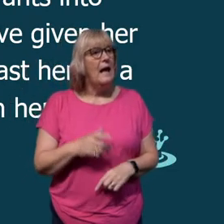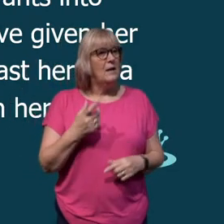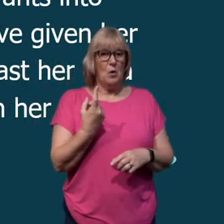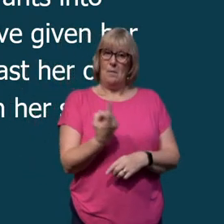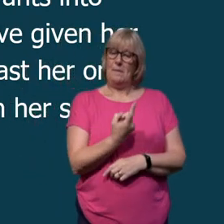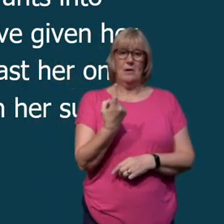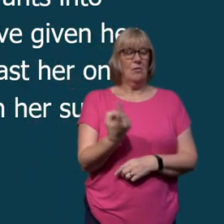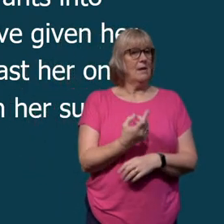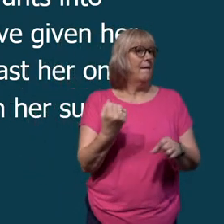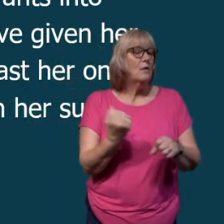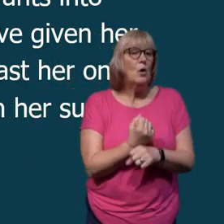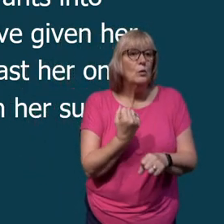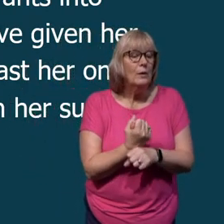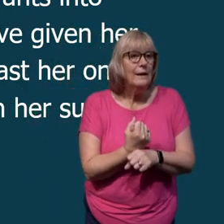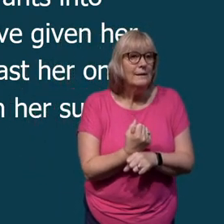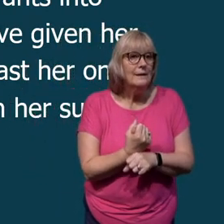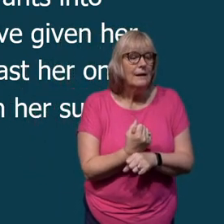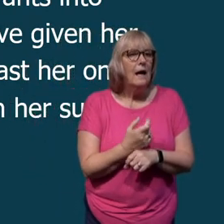it.